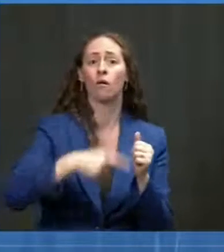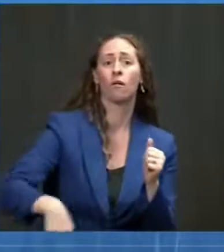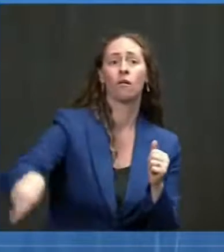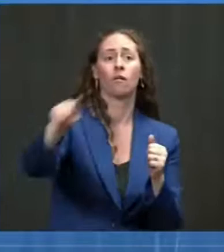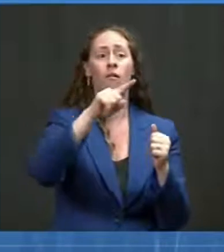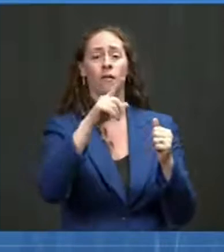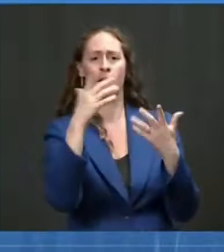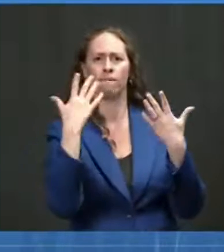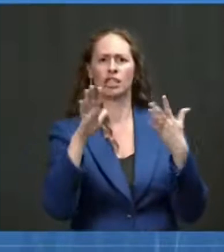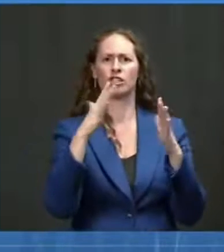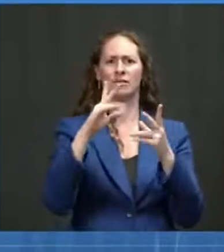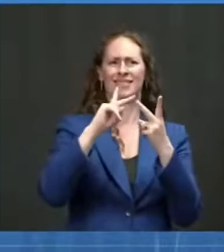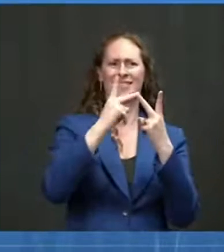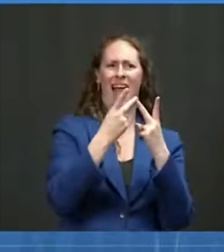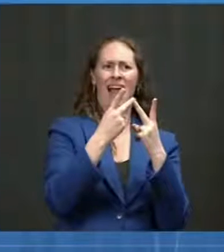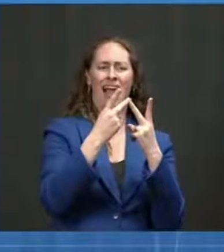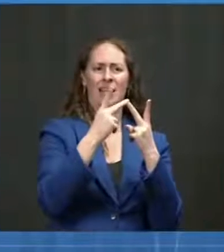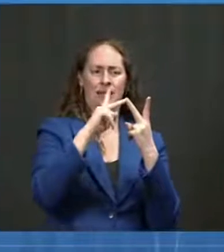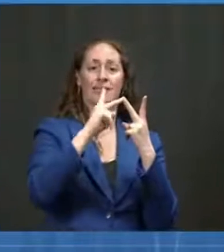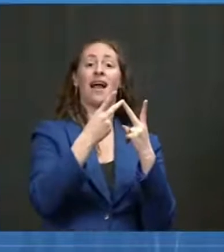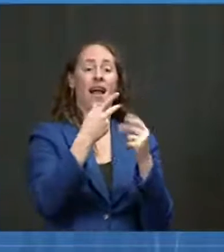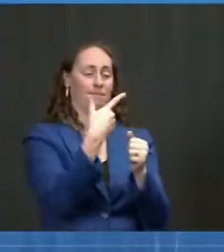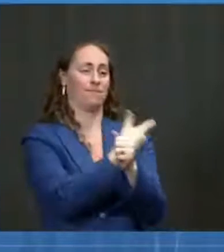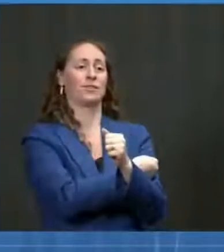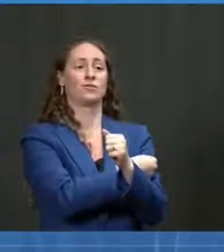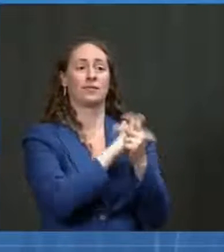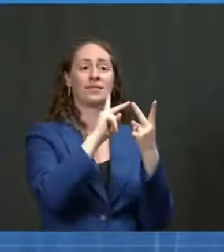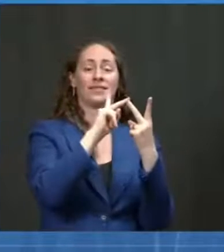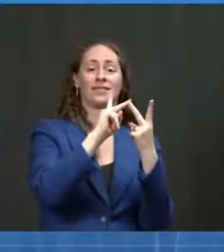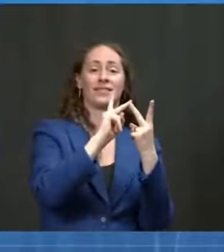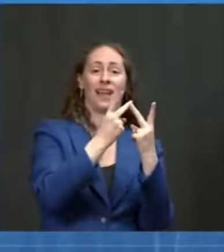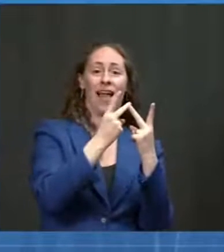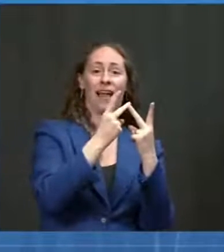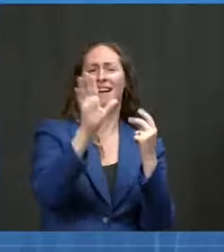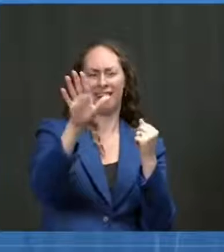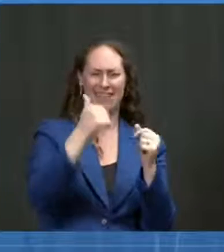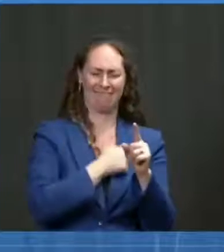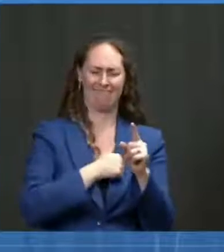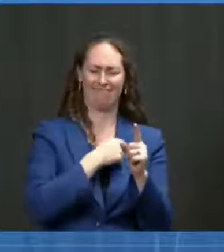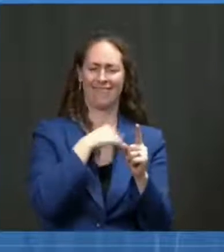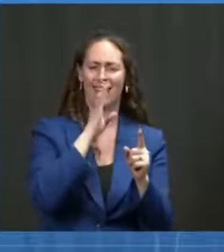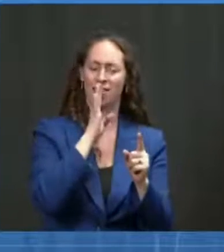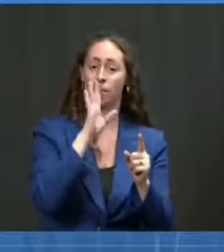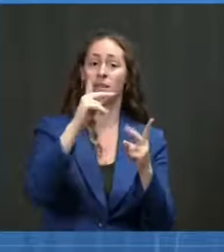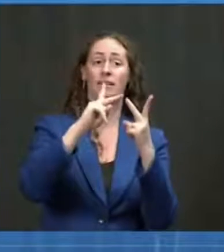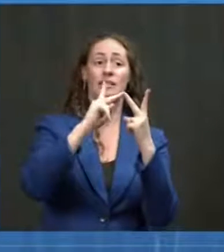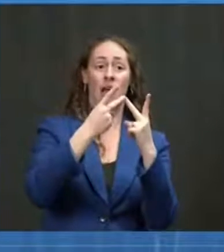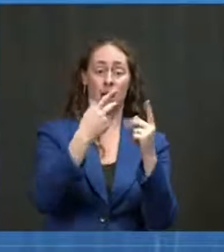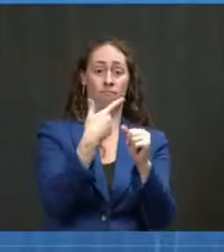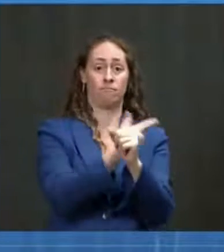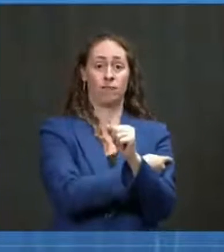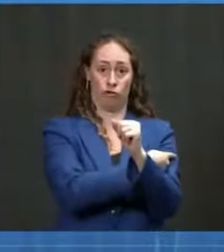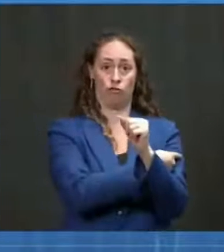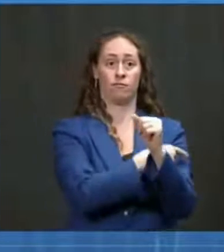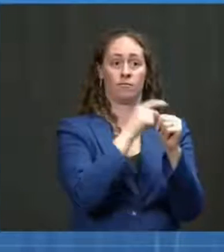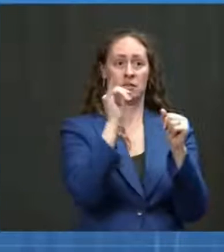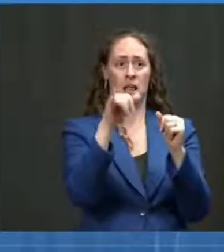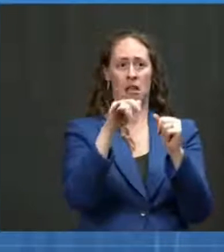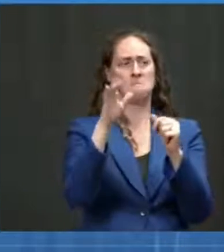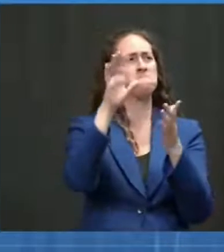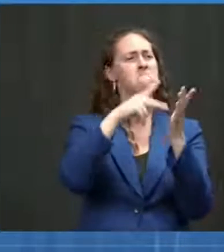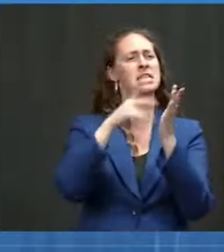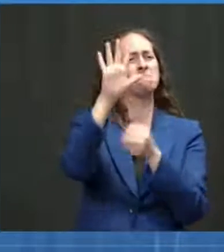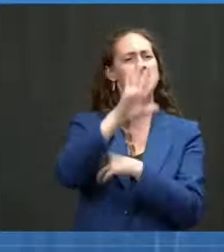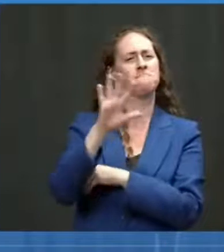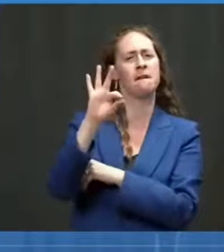your second shot, I apologize. So if you got your second shot on February 1st, you can get a